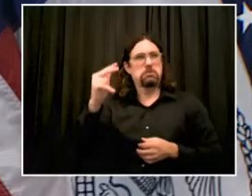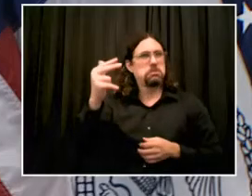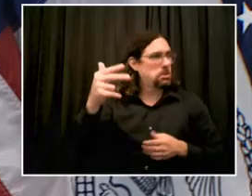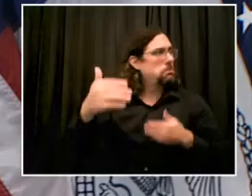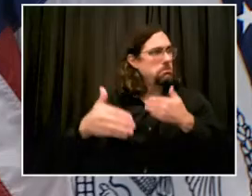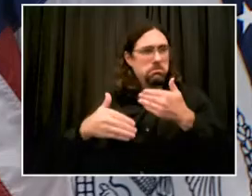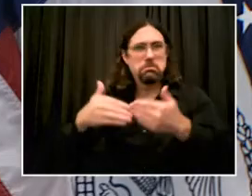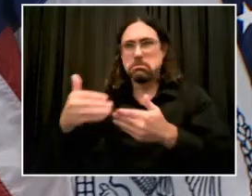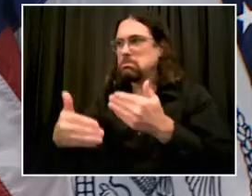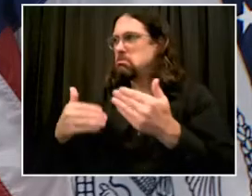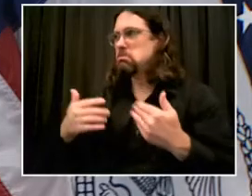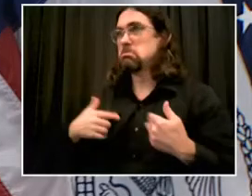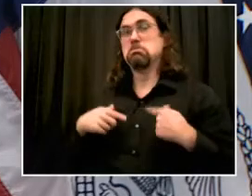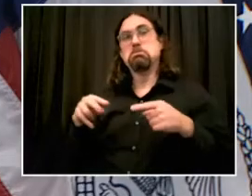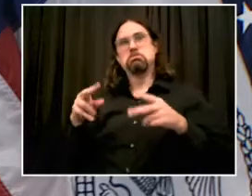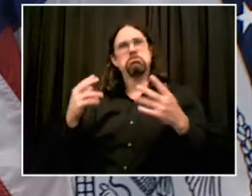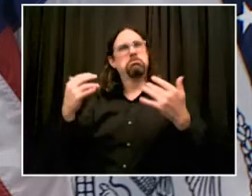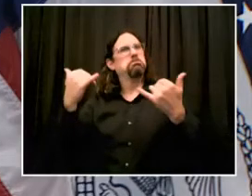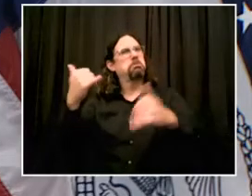Times.